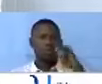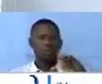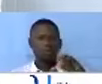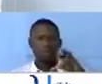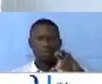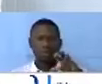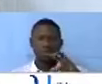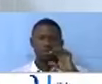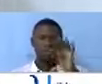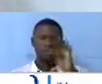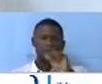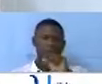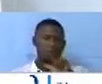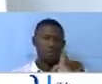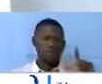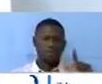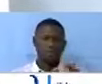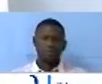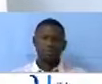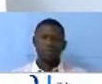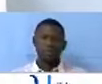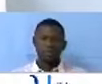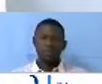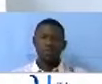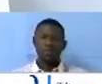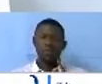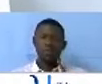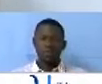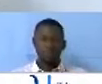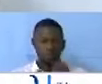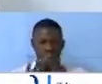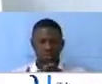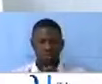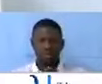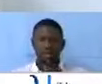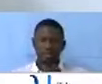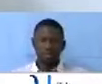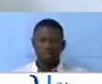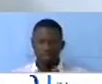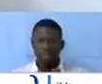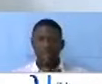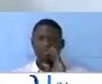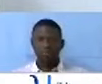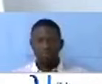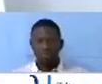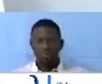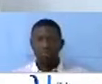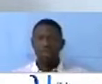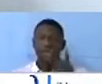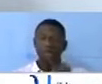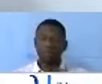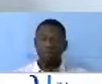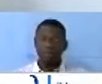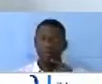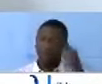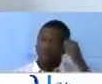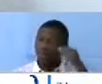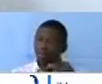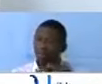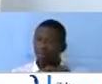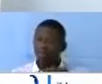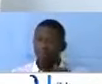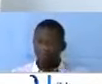Omar Fall, anyway. Now, what I'm going to say is, this I have done, whether he's recollected or not, I have